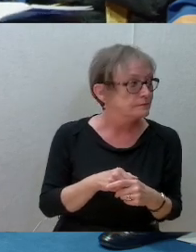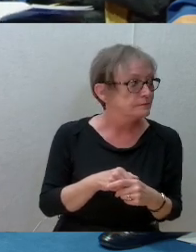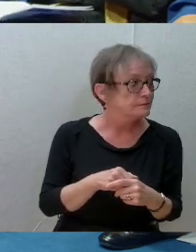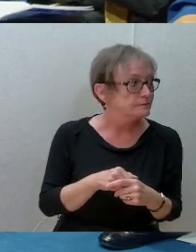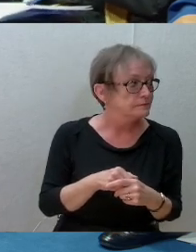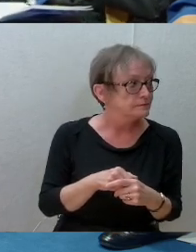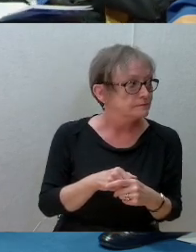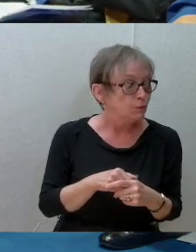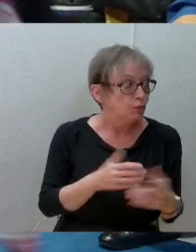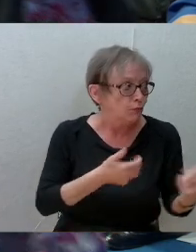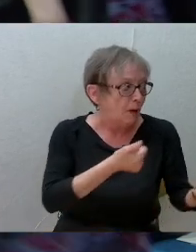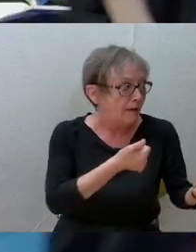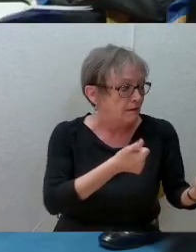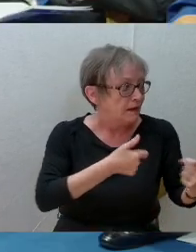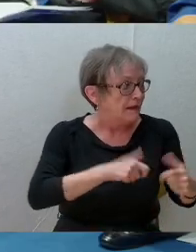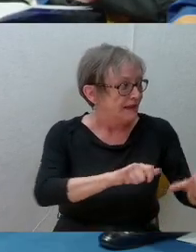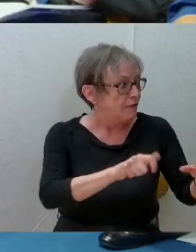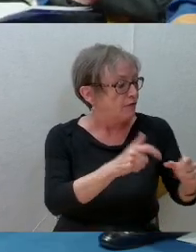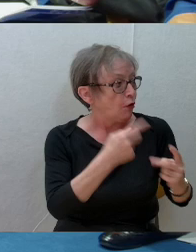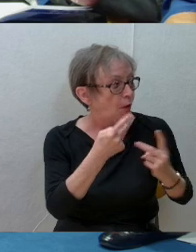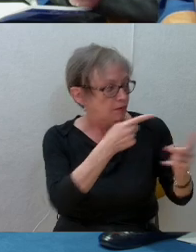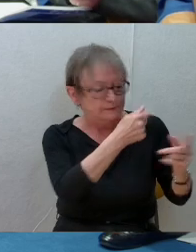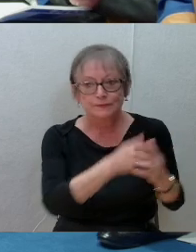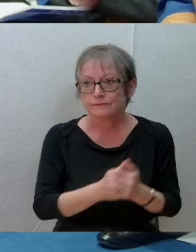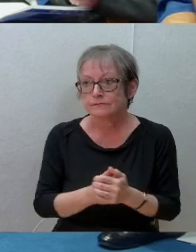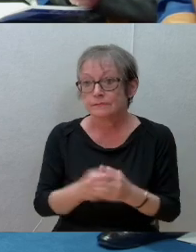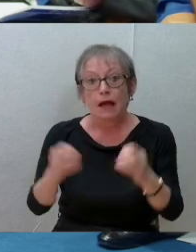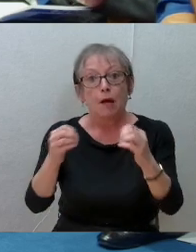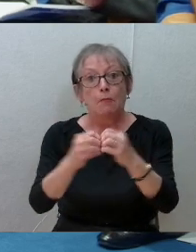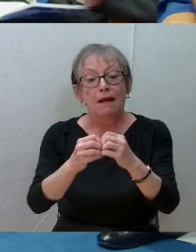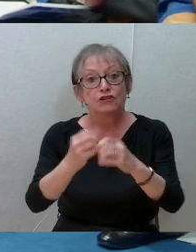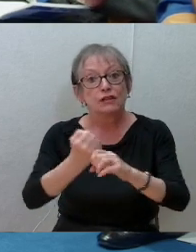And for the degree of Bachelor of Arts, for Kanda Sheikh.